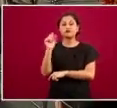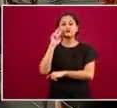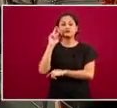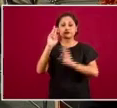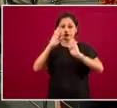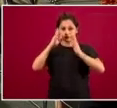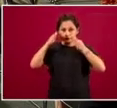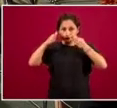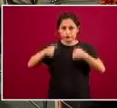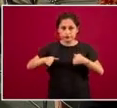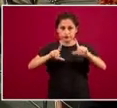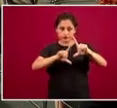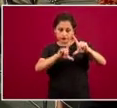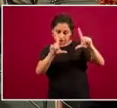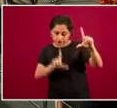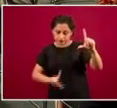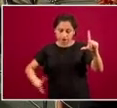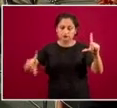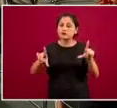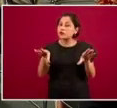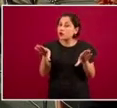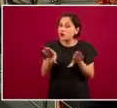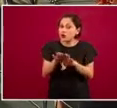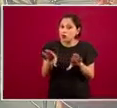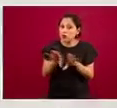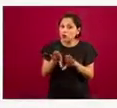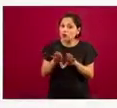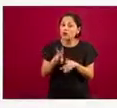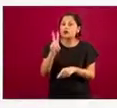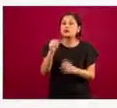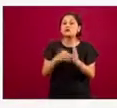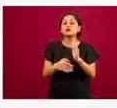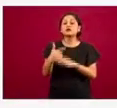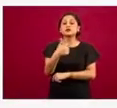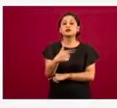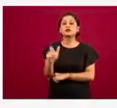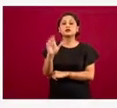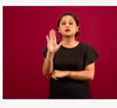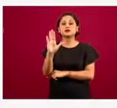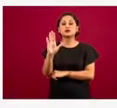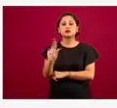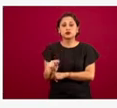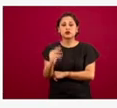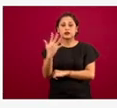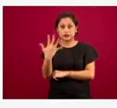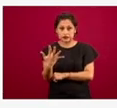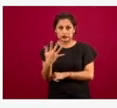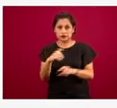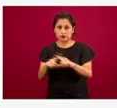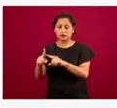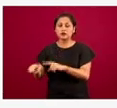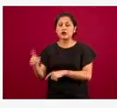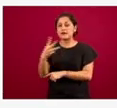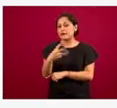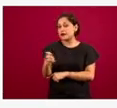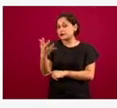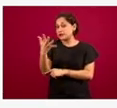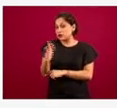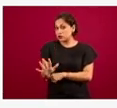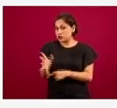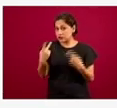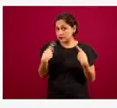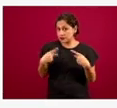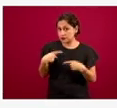Here we can look at the national situation. We have 2,785 cases confirmed so